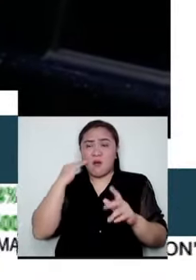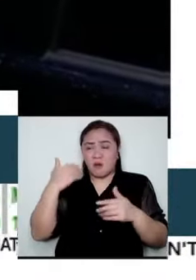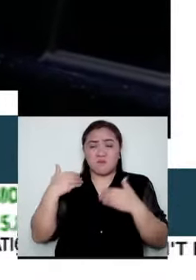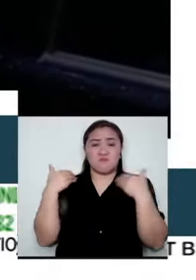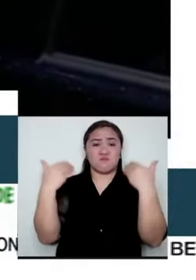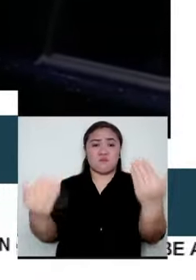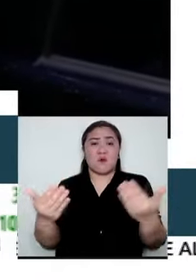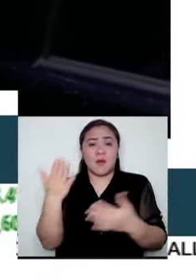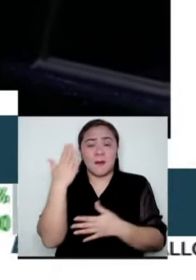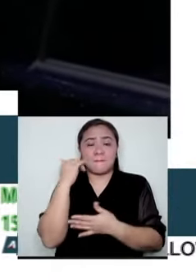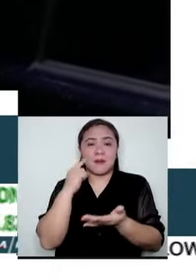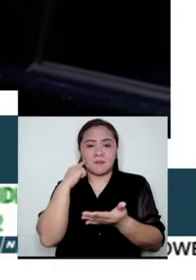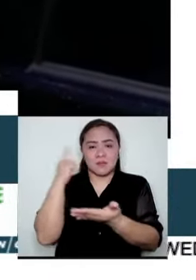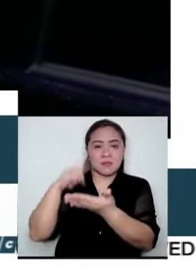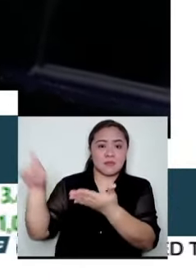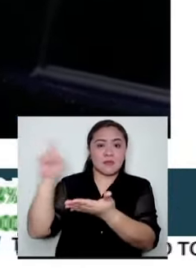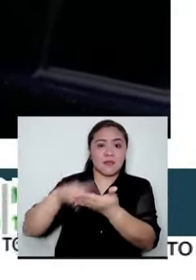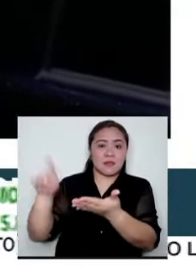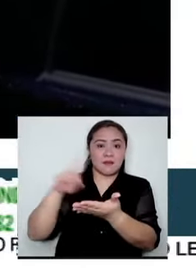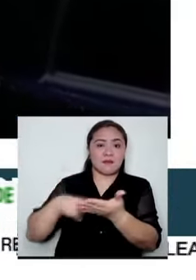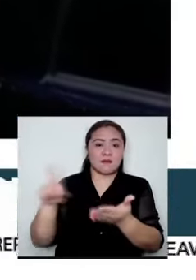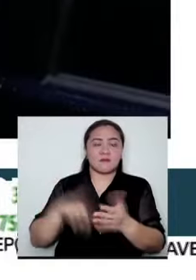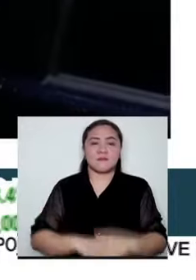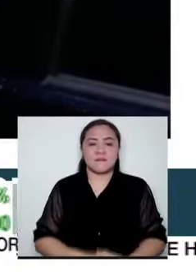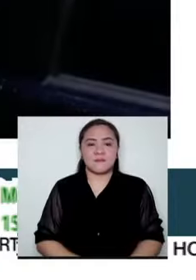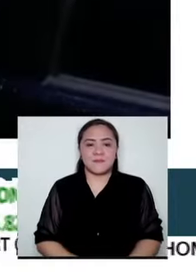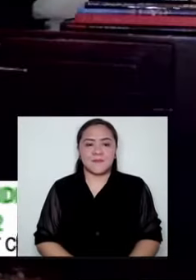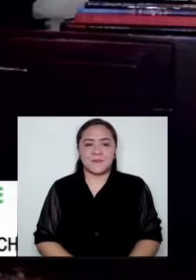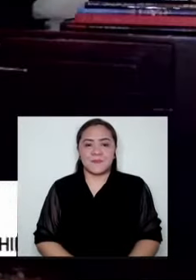that, mag-random check-in tayo.